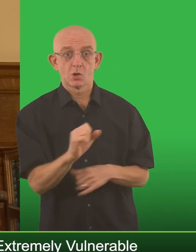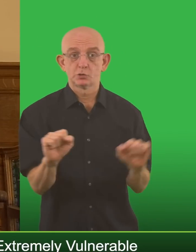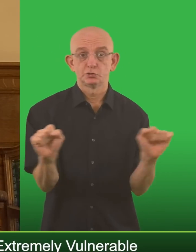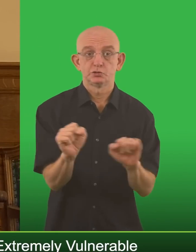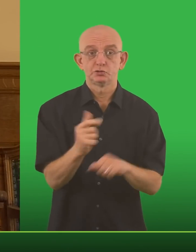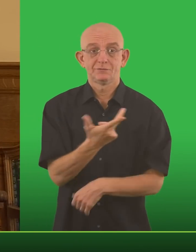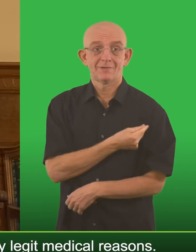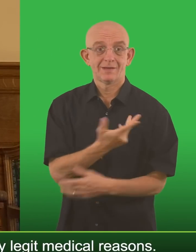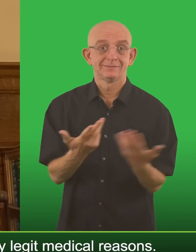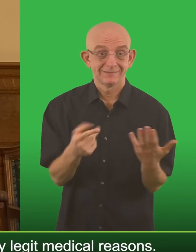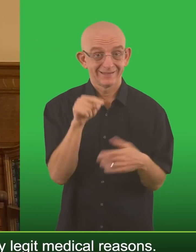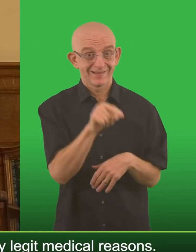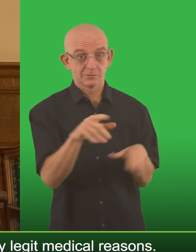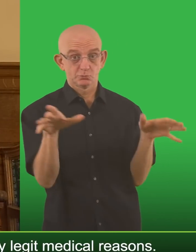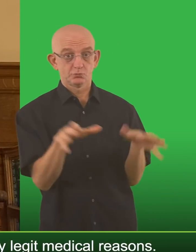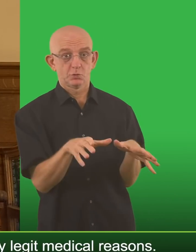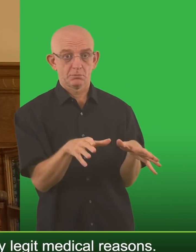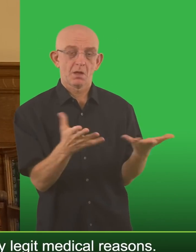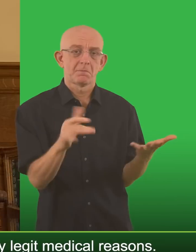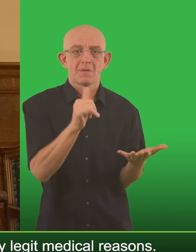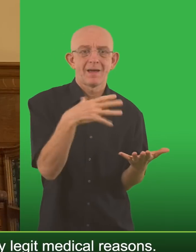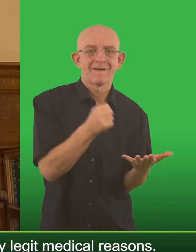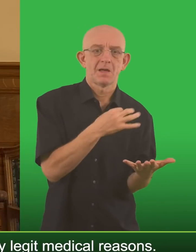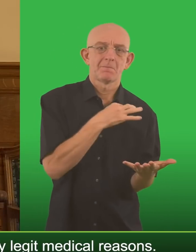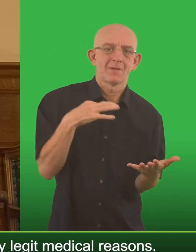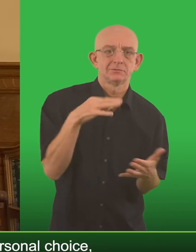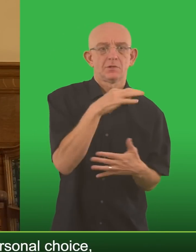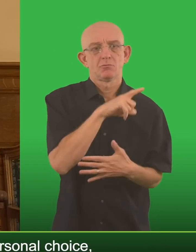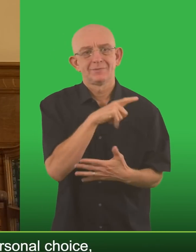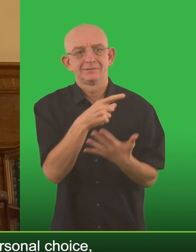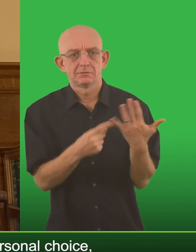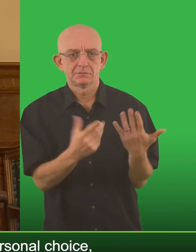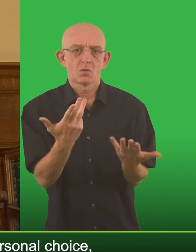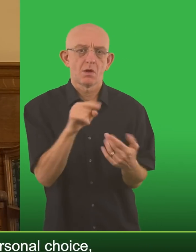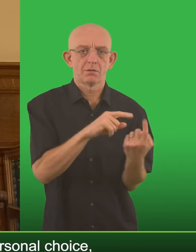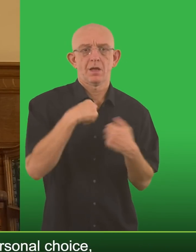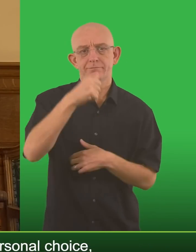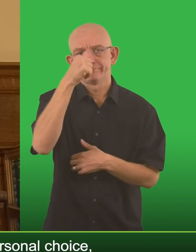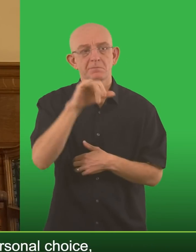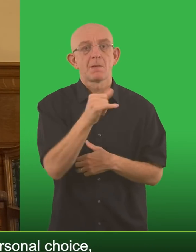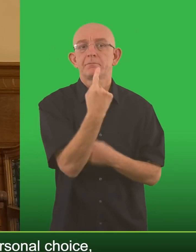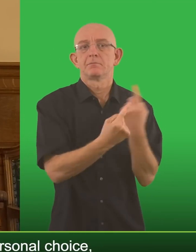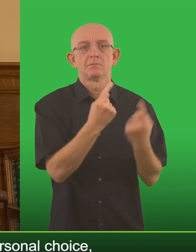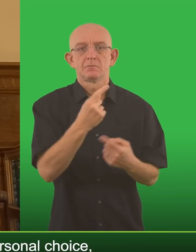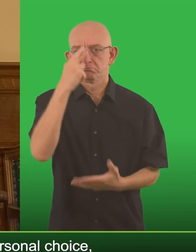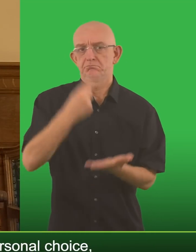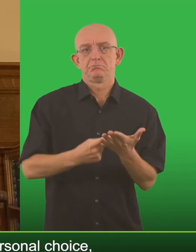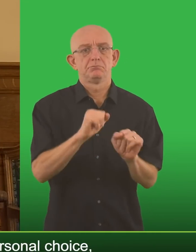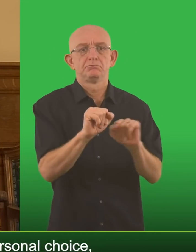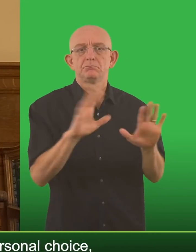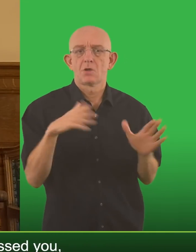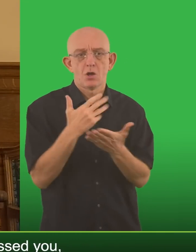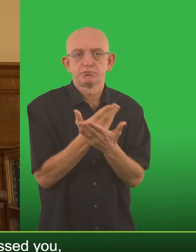aren't vaccinated. For some of that group, there may be perfectly legit medical reasons. For some, it will be an informed personal choice, and I absolutely